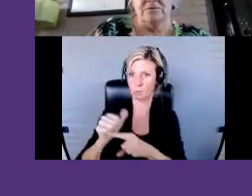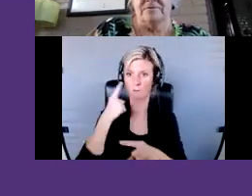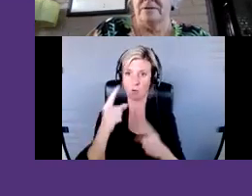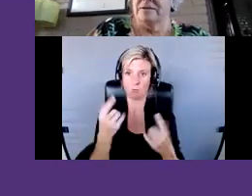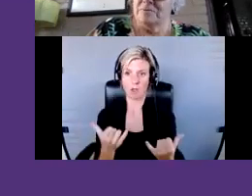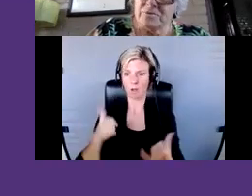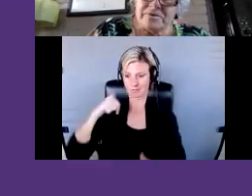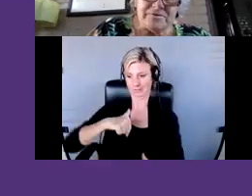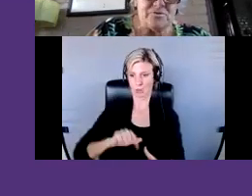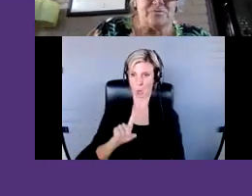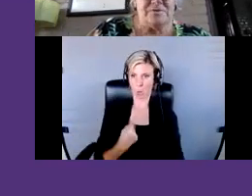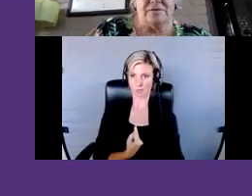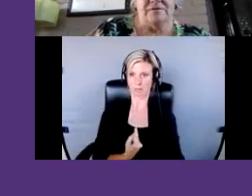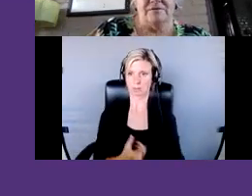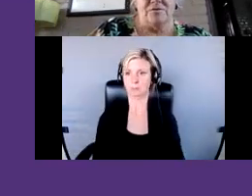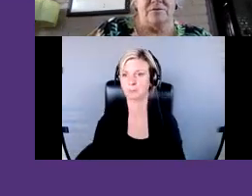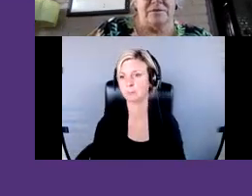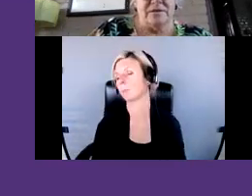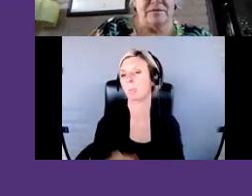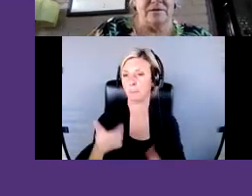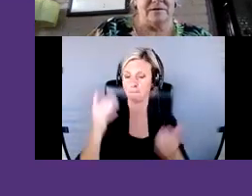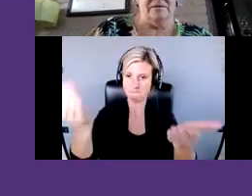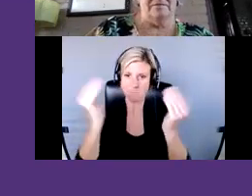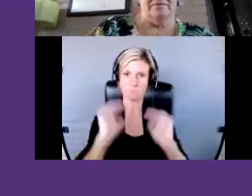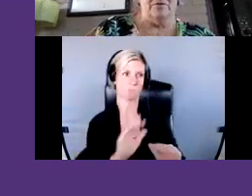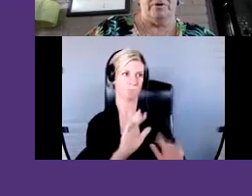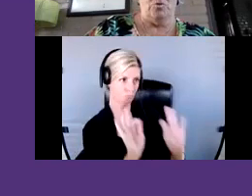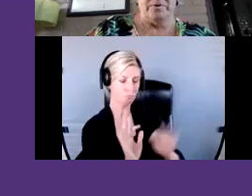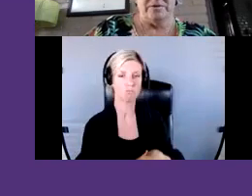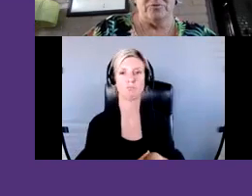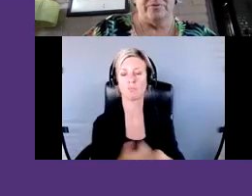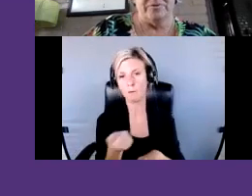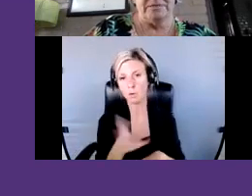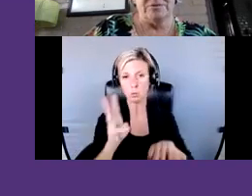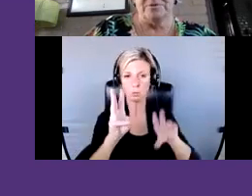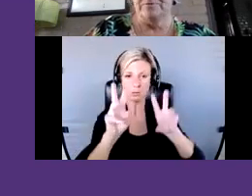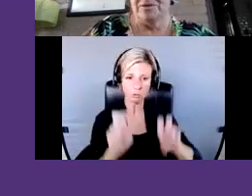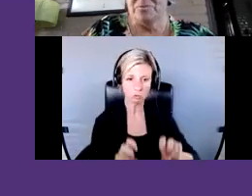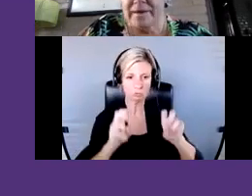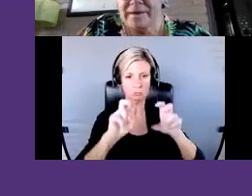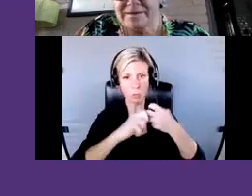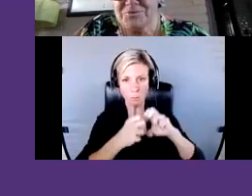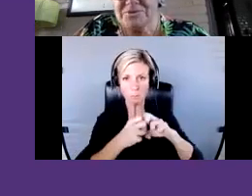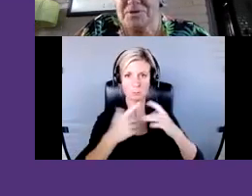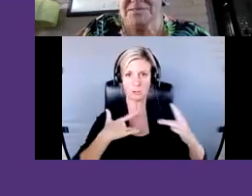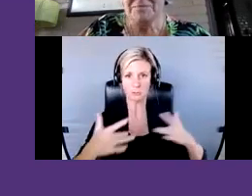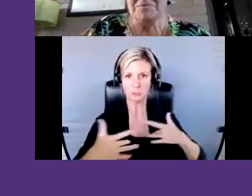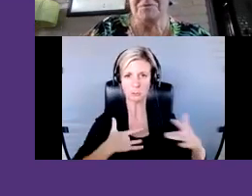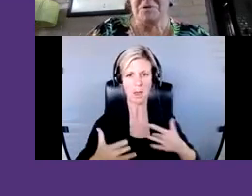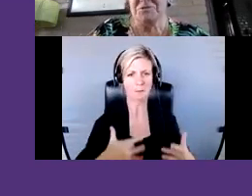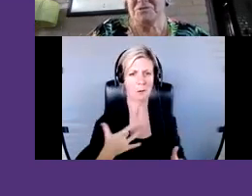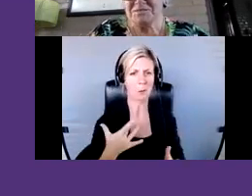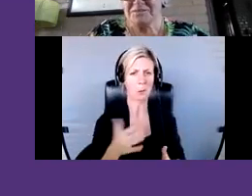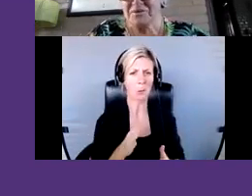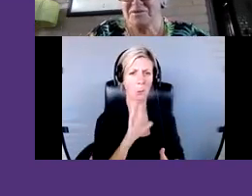So there's a number of issues and concerns, and I think this is already opening the door for us to invite you back to address some of